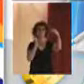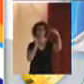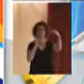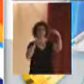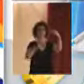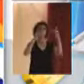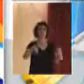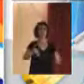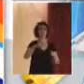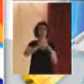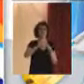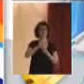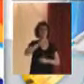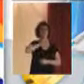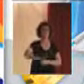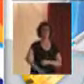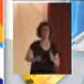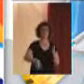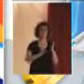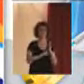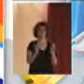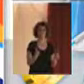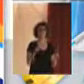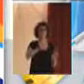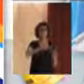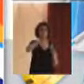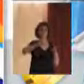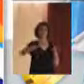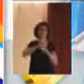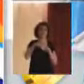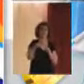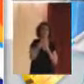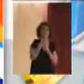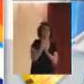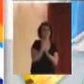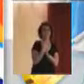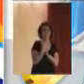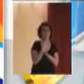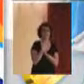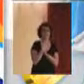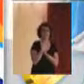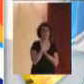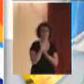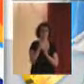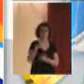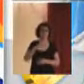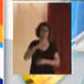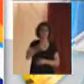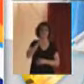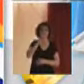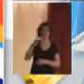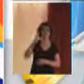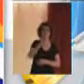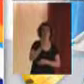is a person with a bone marrow lesion, and this is a status graphic.